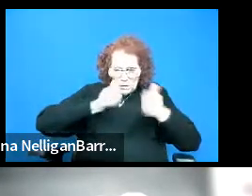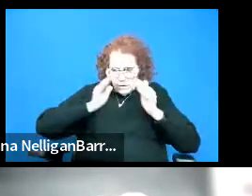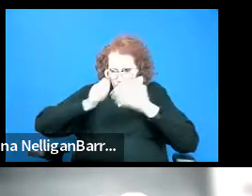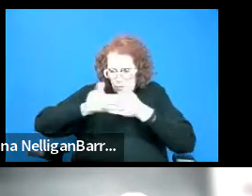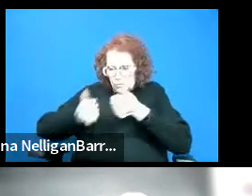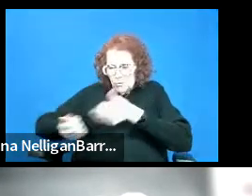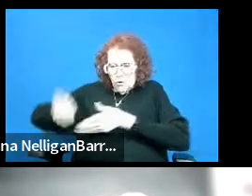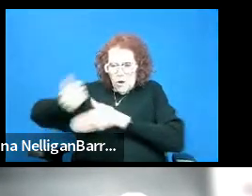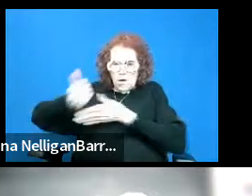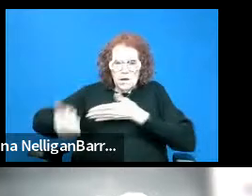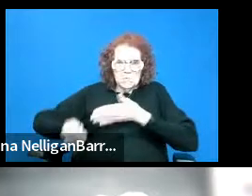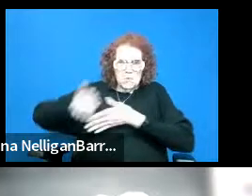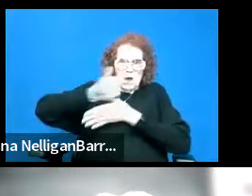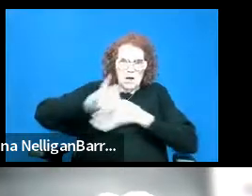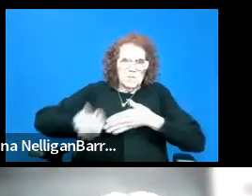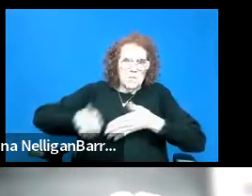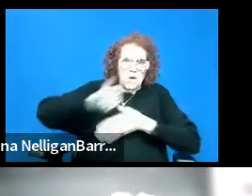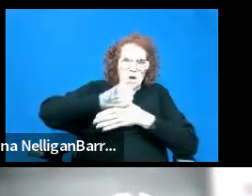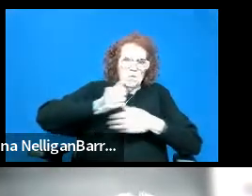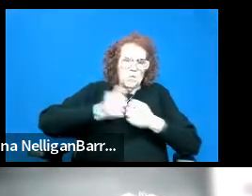with my staffing issues.